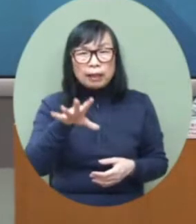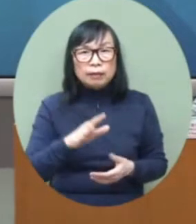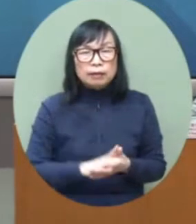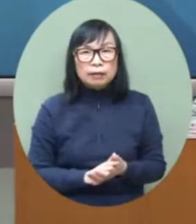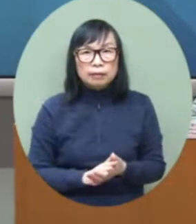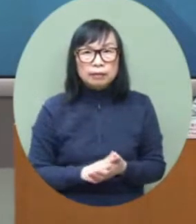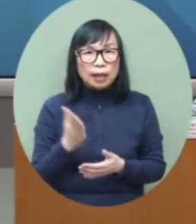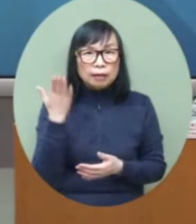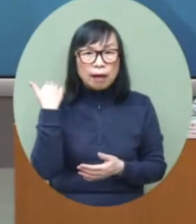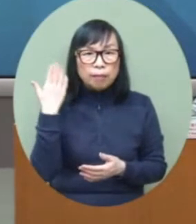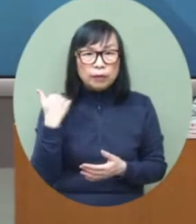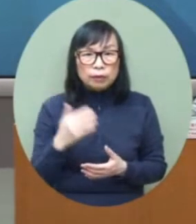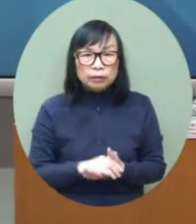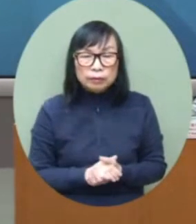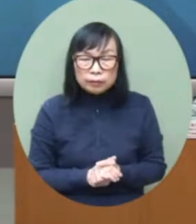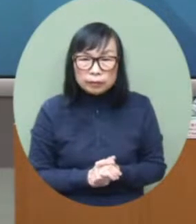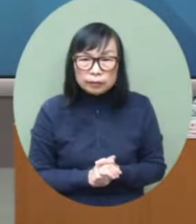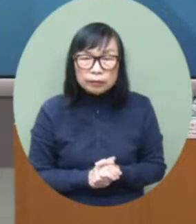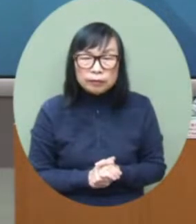Could you repeat the question?